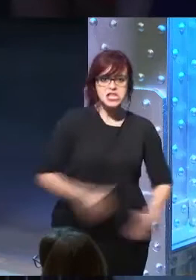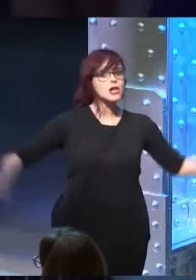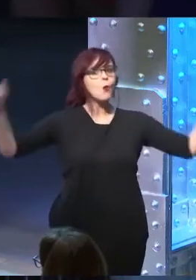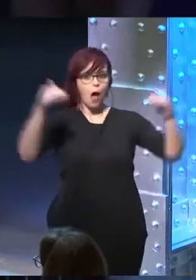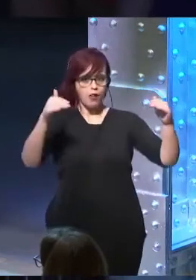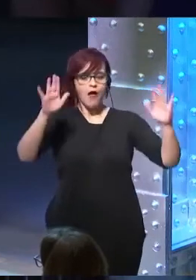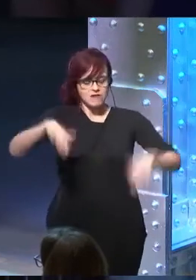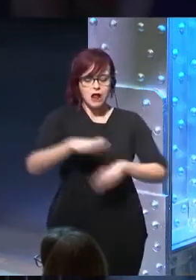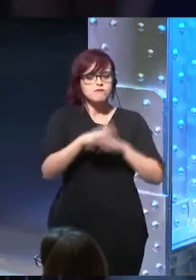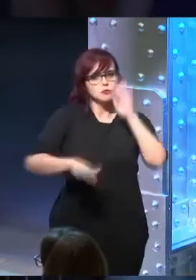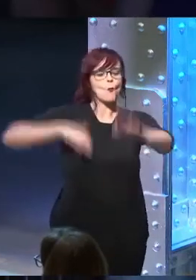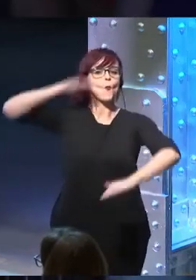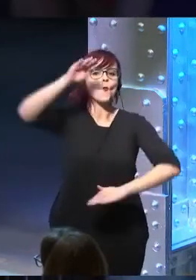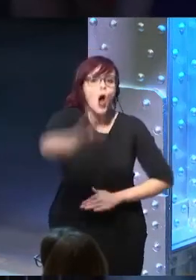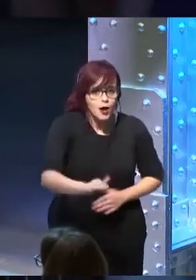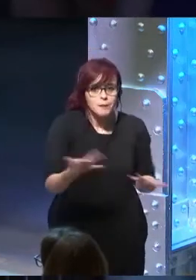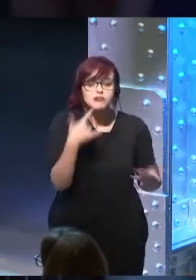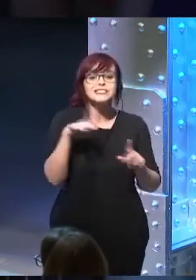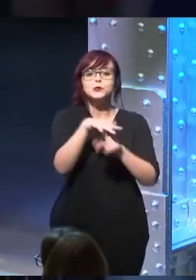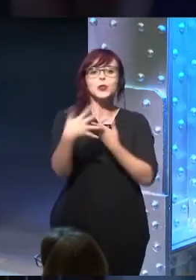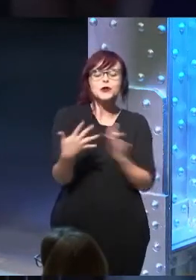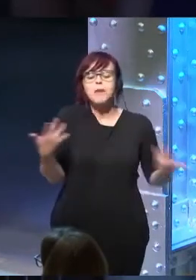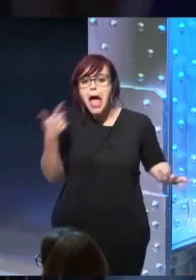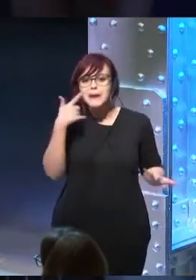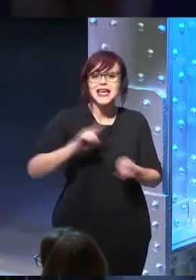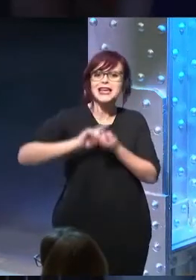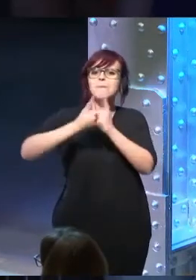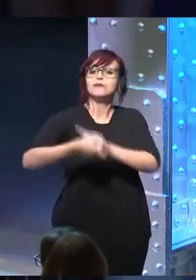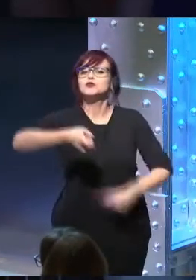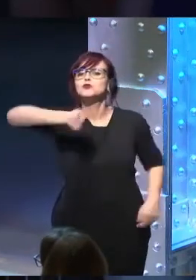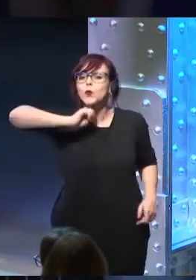So how do we change it, is the question. Well, put